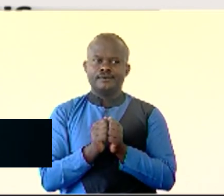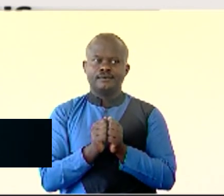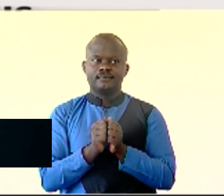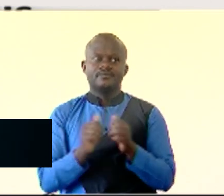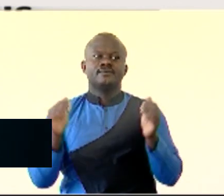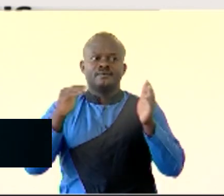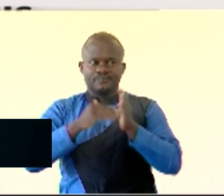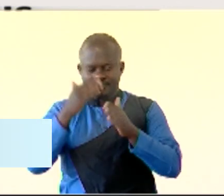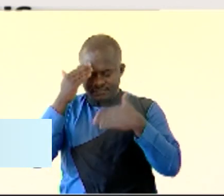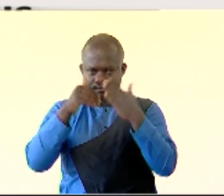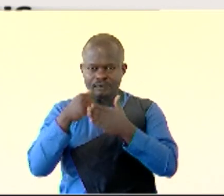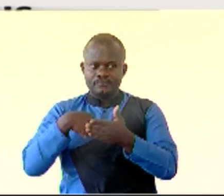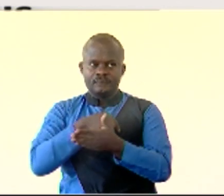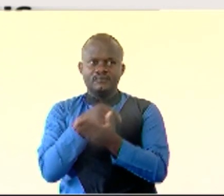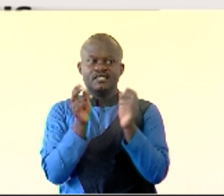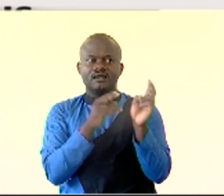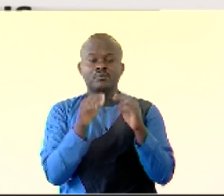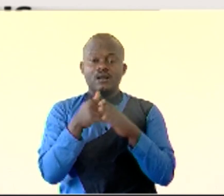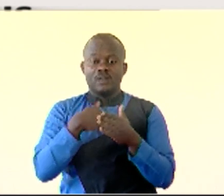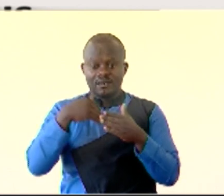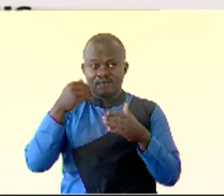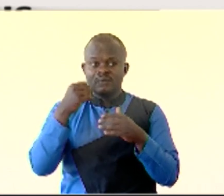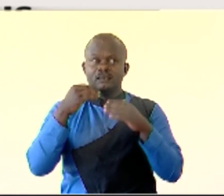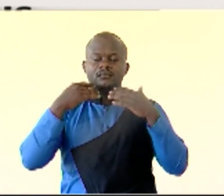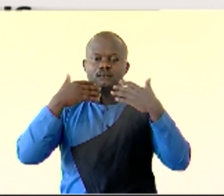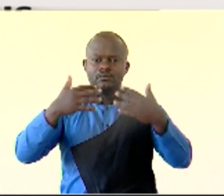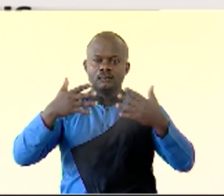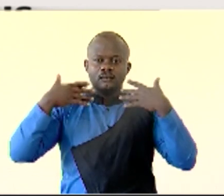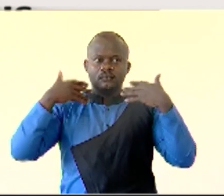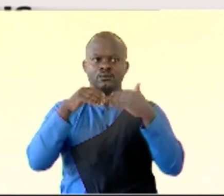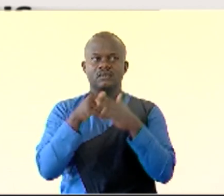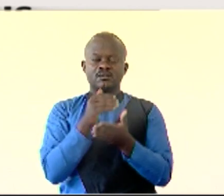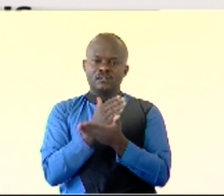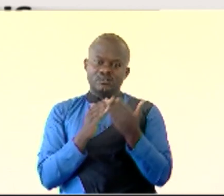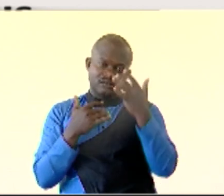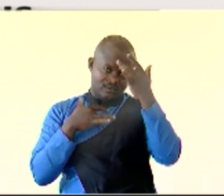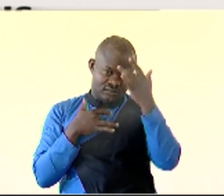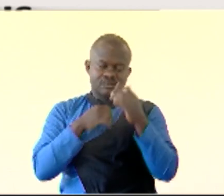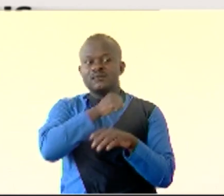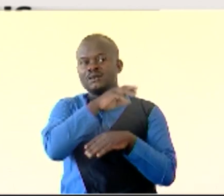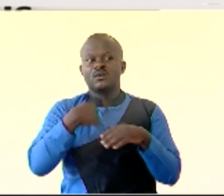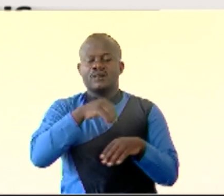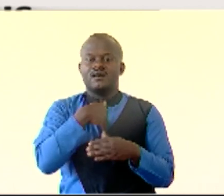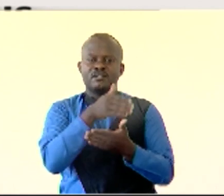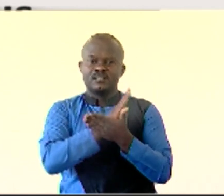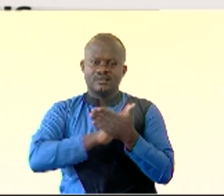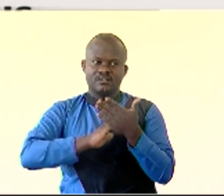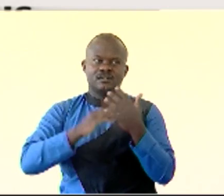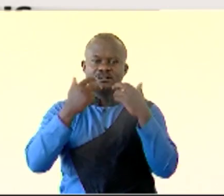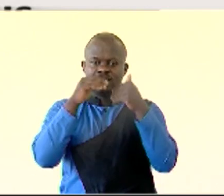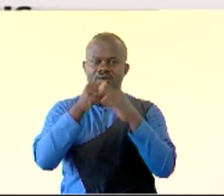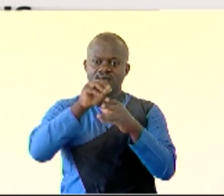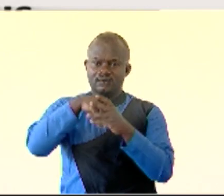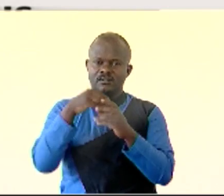And because the air, we normally inhale air, we can inhale air that is contaminated. We have some hair that are found in the